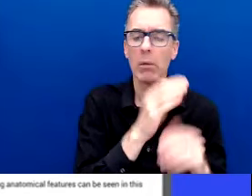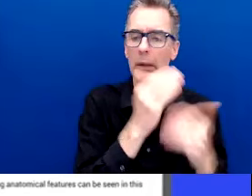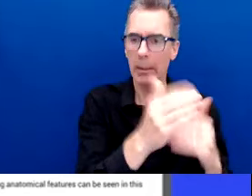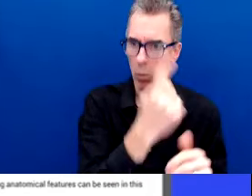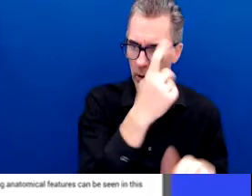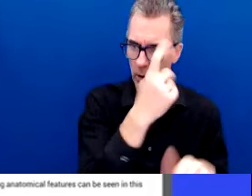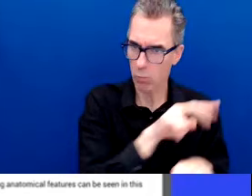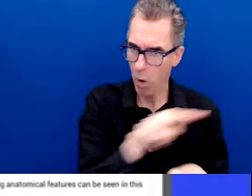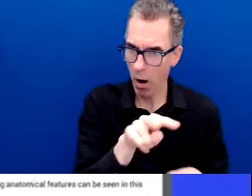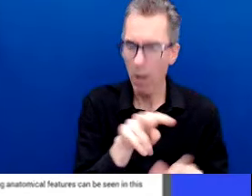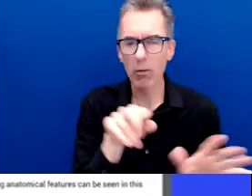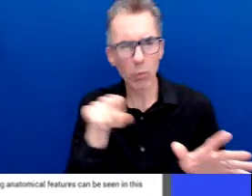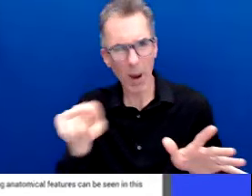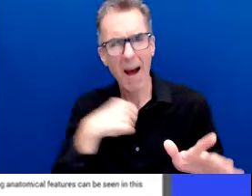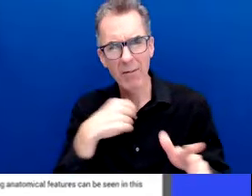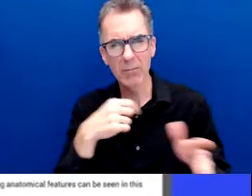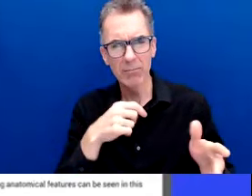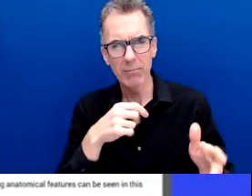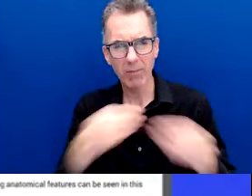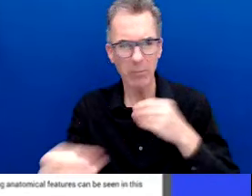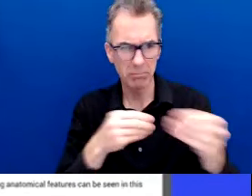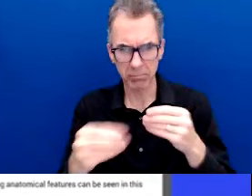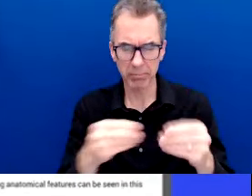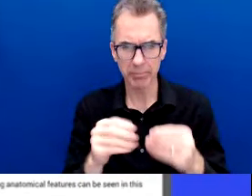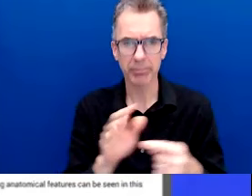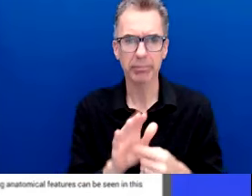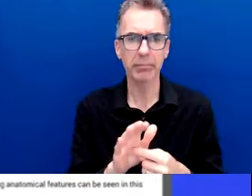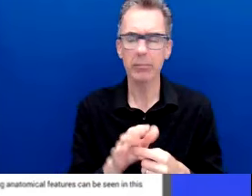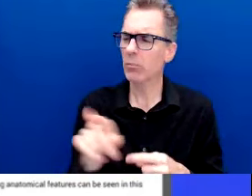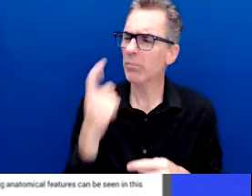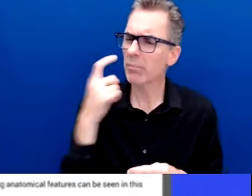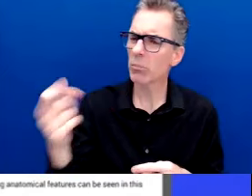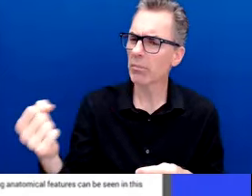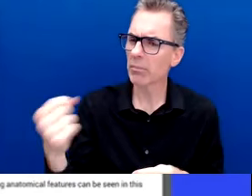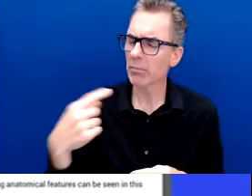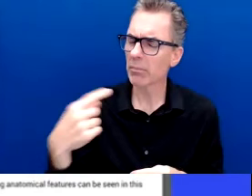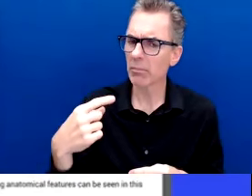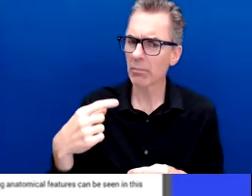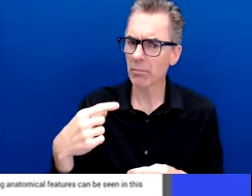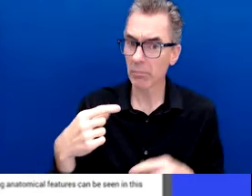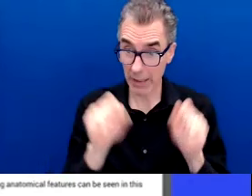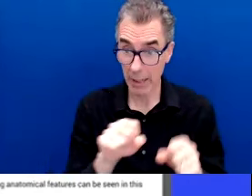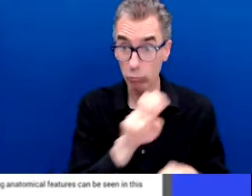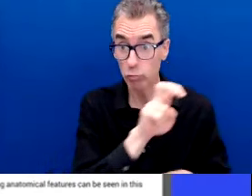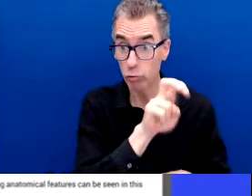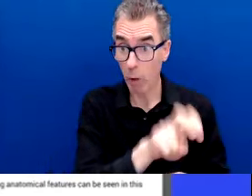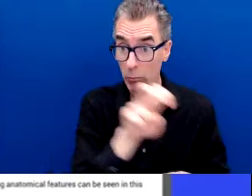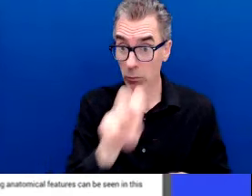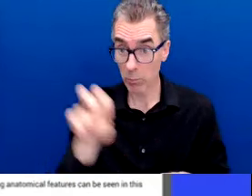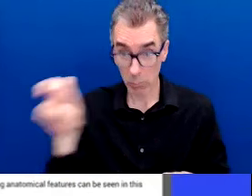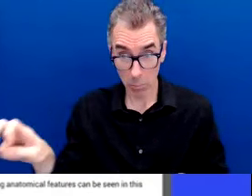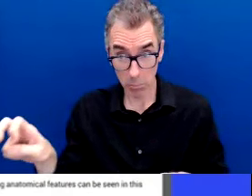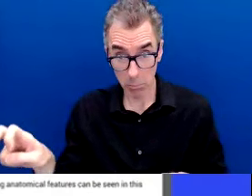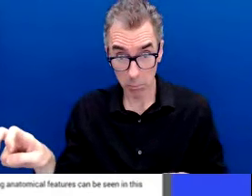have a lot of use. So let's see the one question, what were you asking me? Can they jump ahead? I think there's